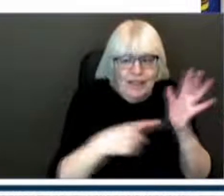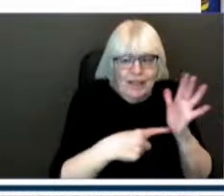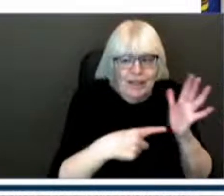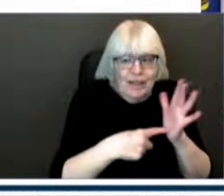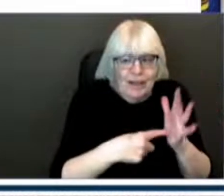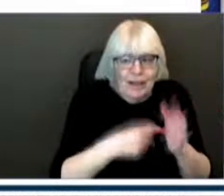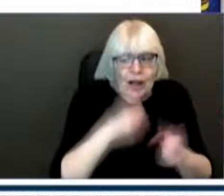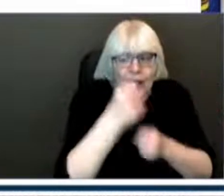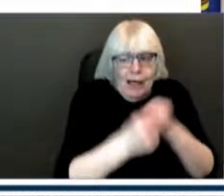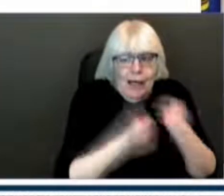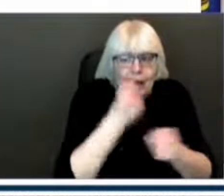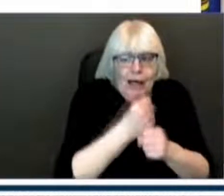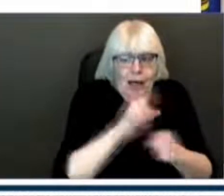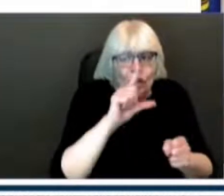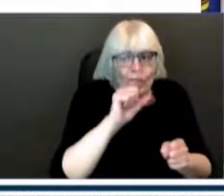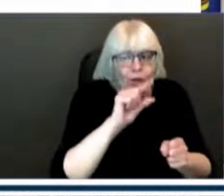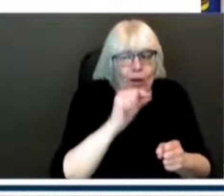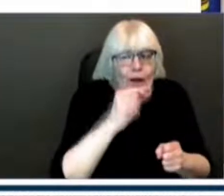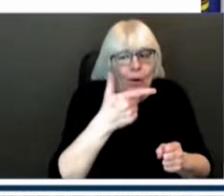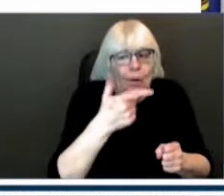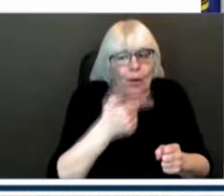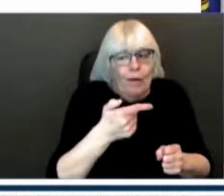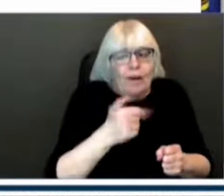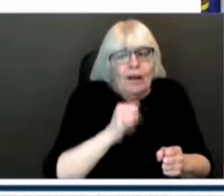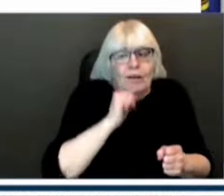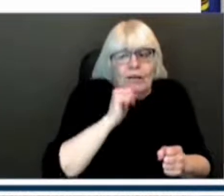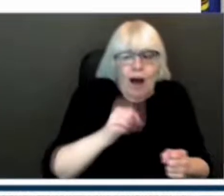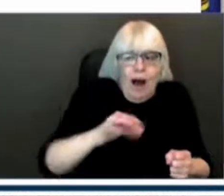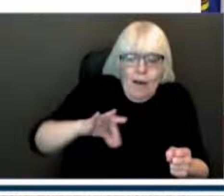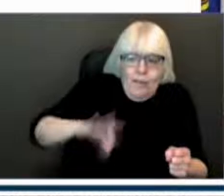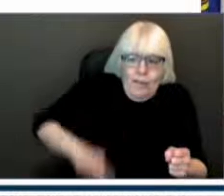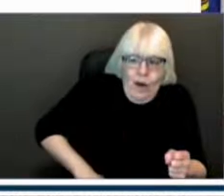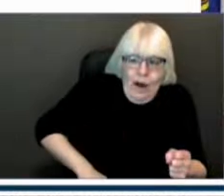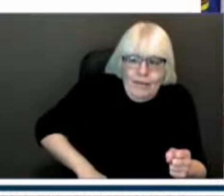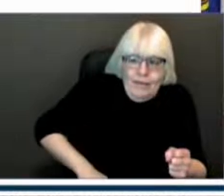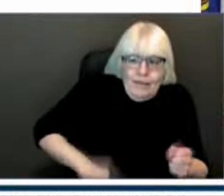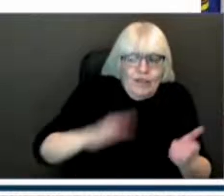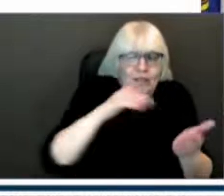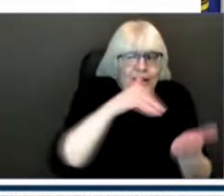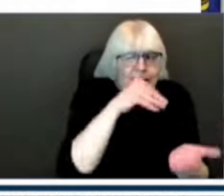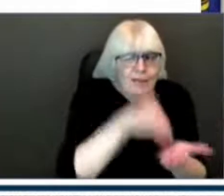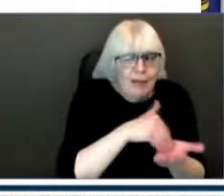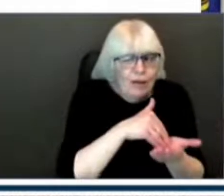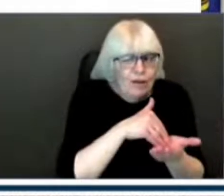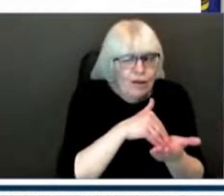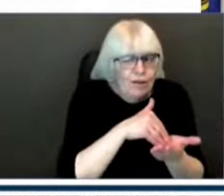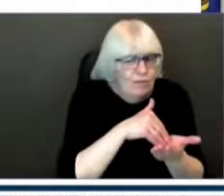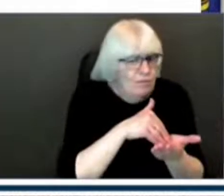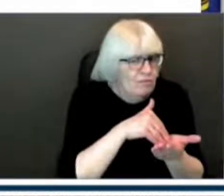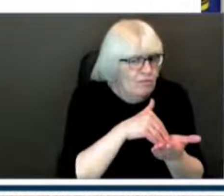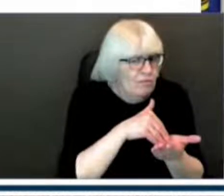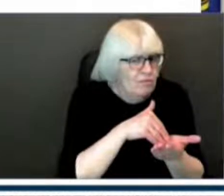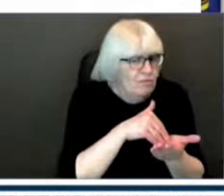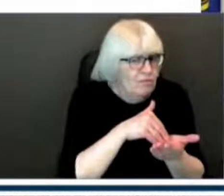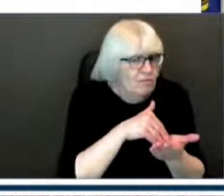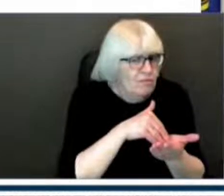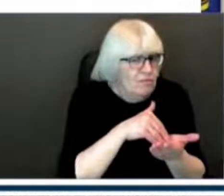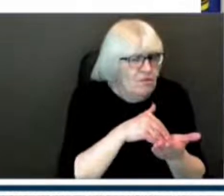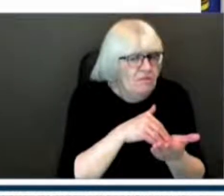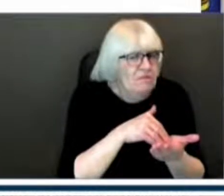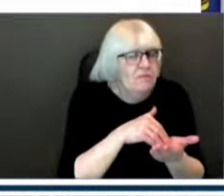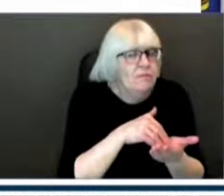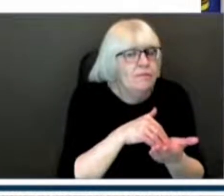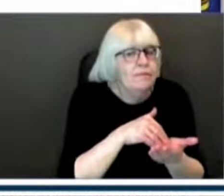the announcement on wages for CCAs affect those homes? Yeah, so thank you, Lois Ann, for